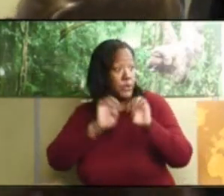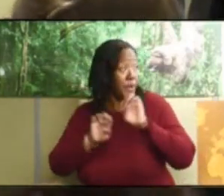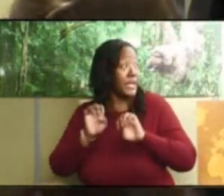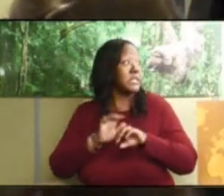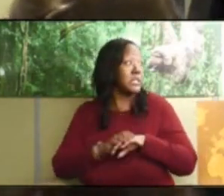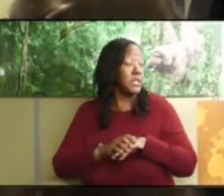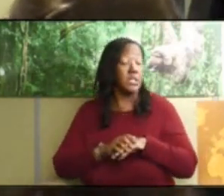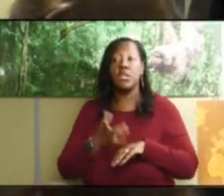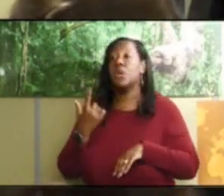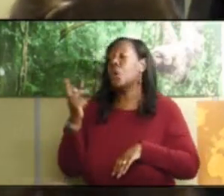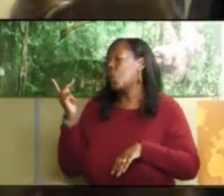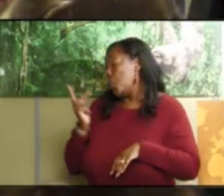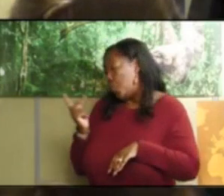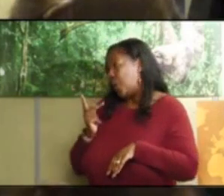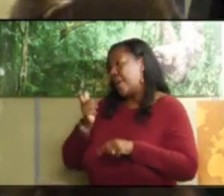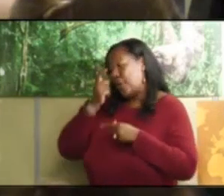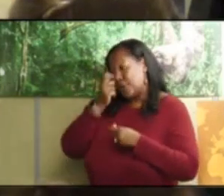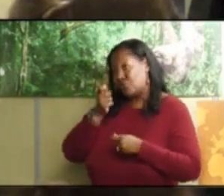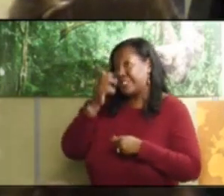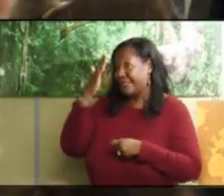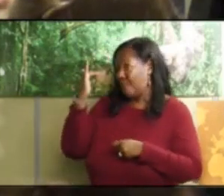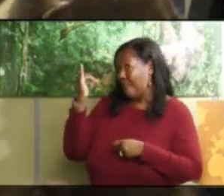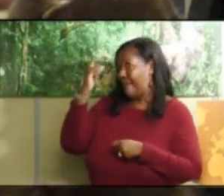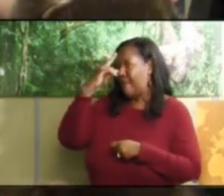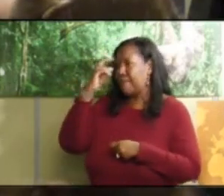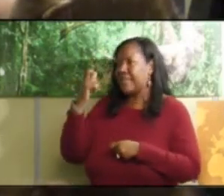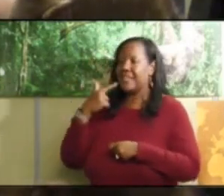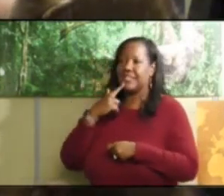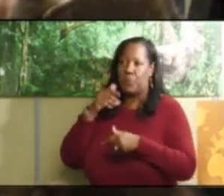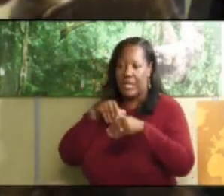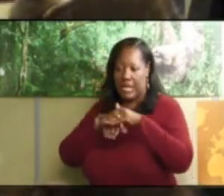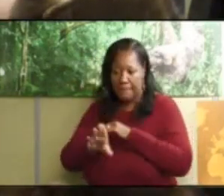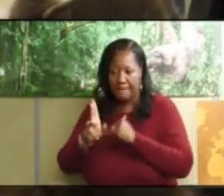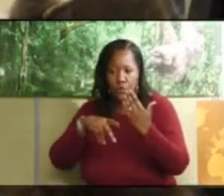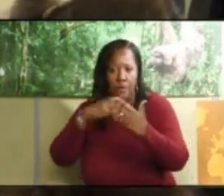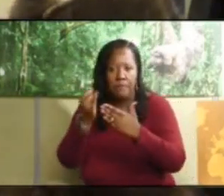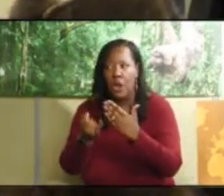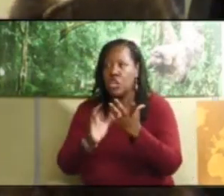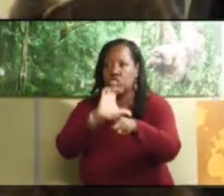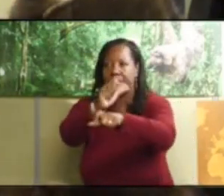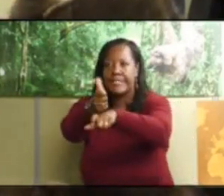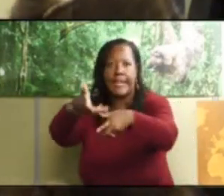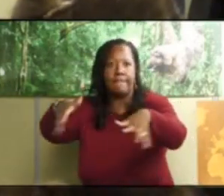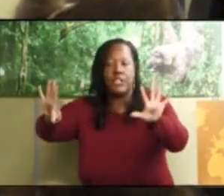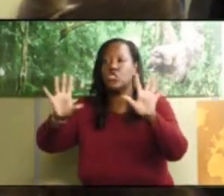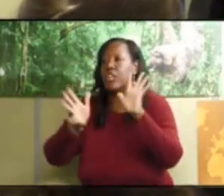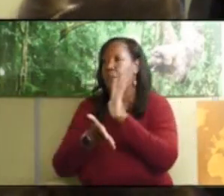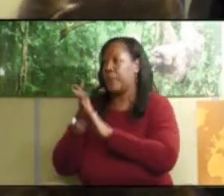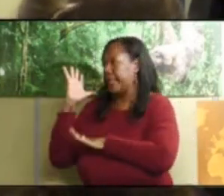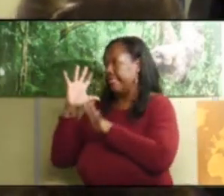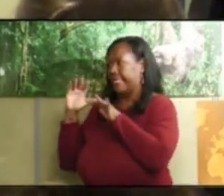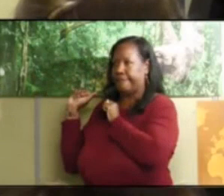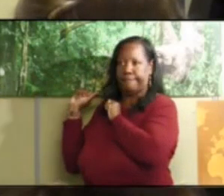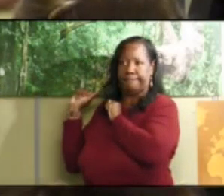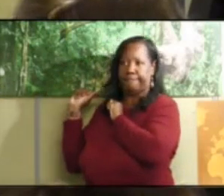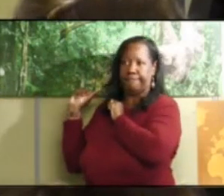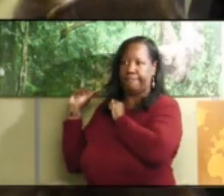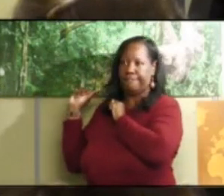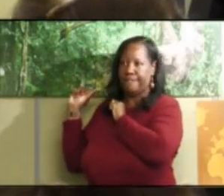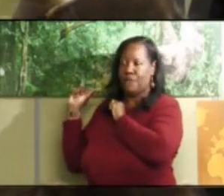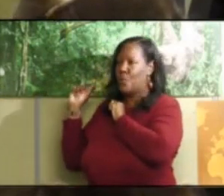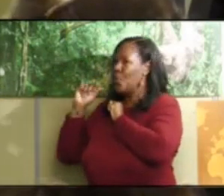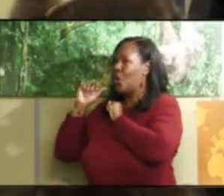We're an interesting case because we kind of come in for a project and then we disappear. So we